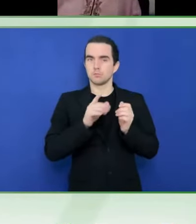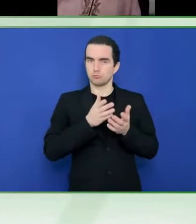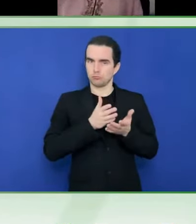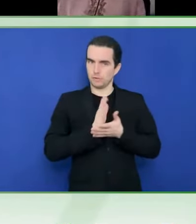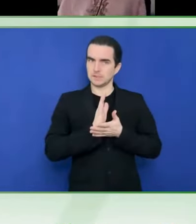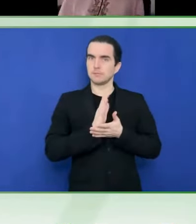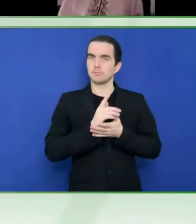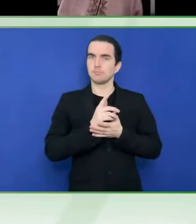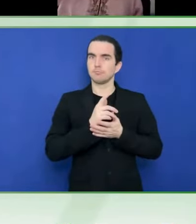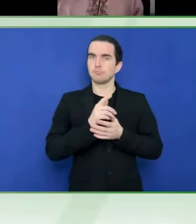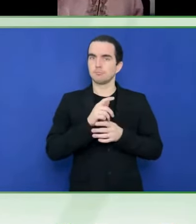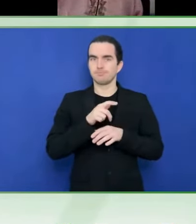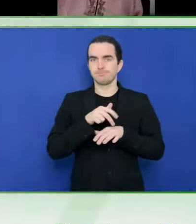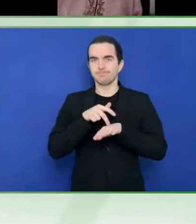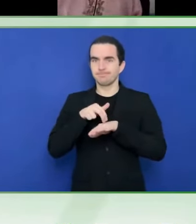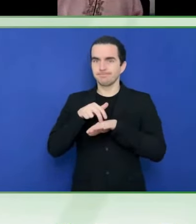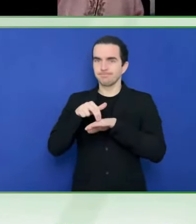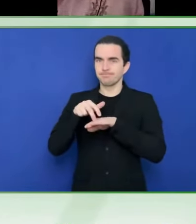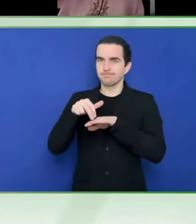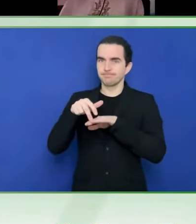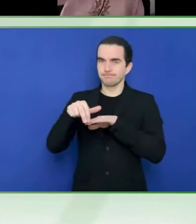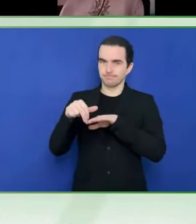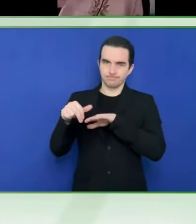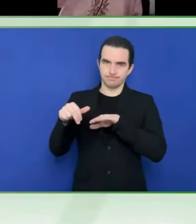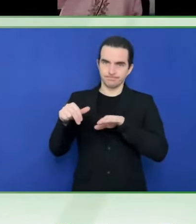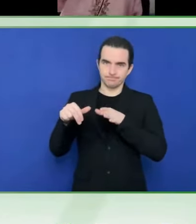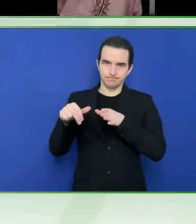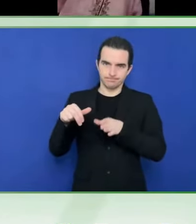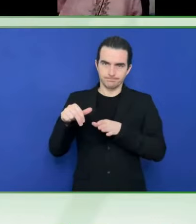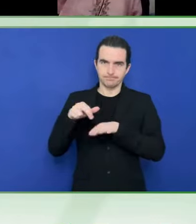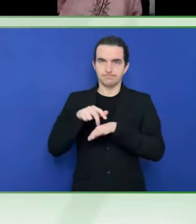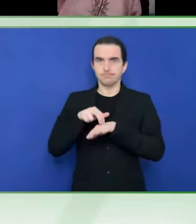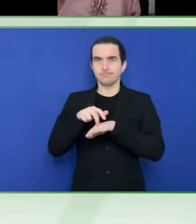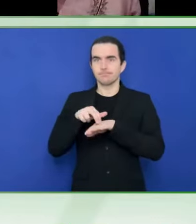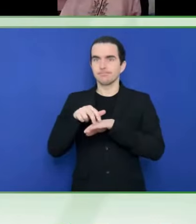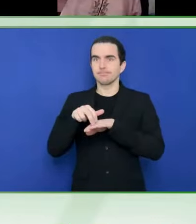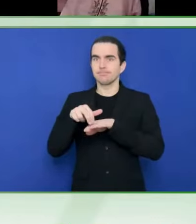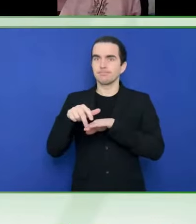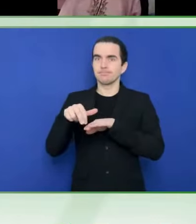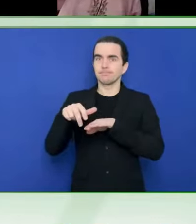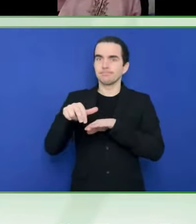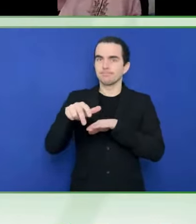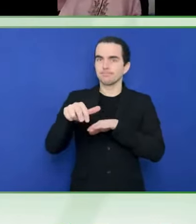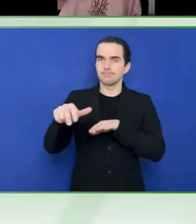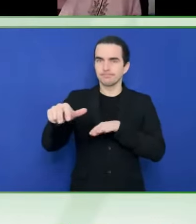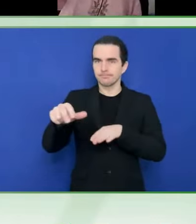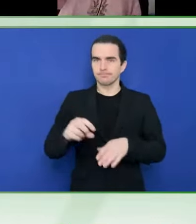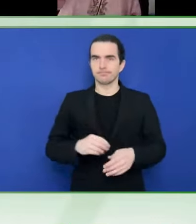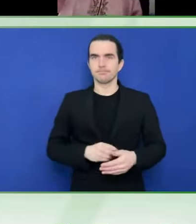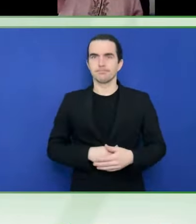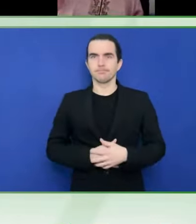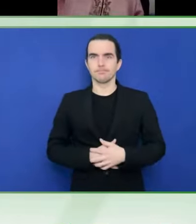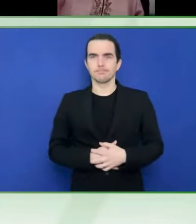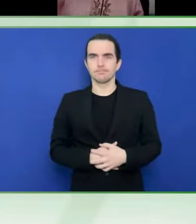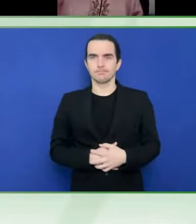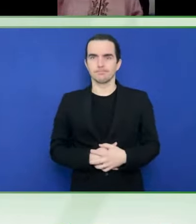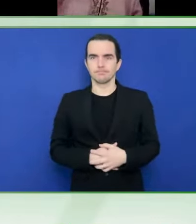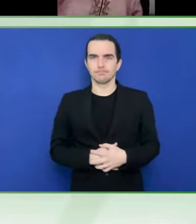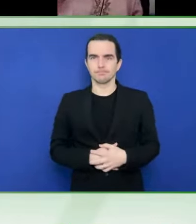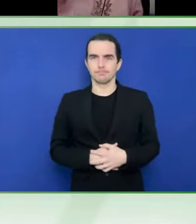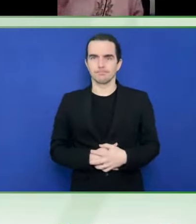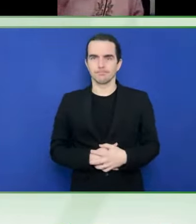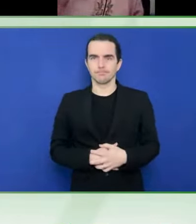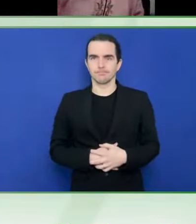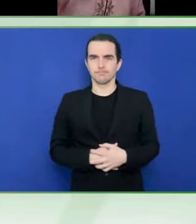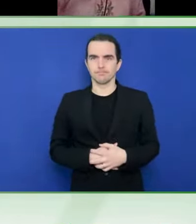Next is corruption, lack of awareness and sensitivity